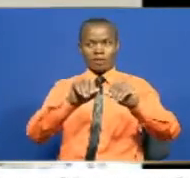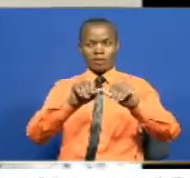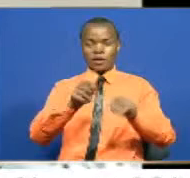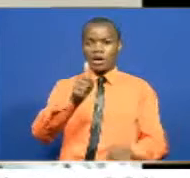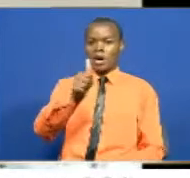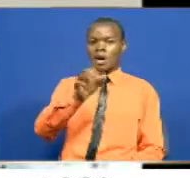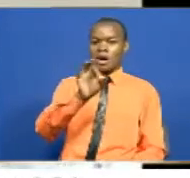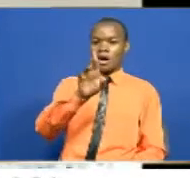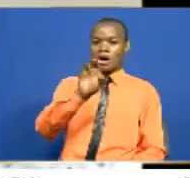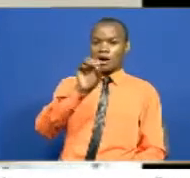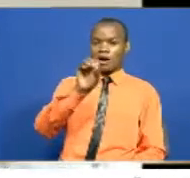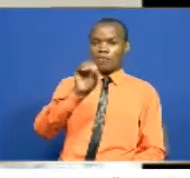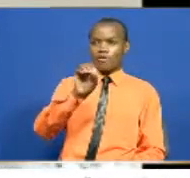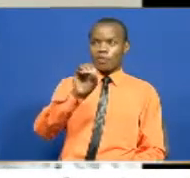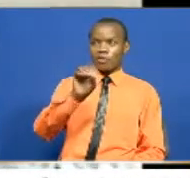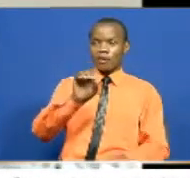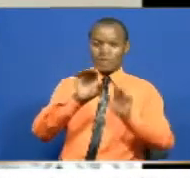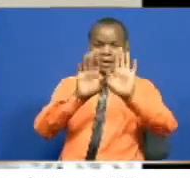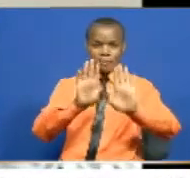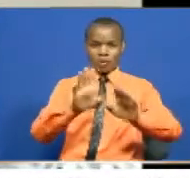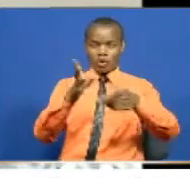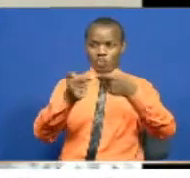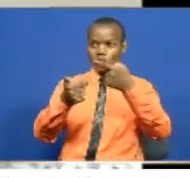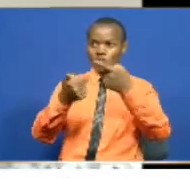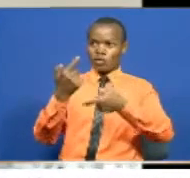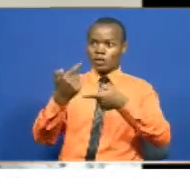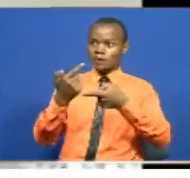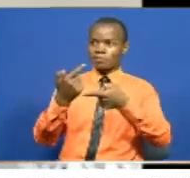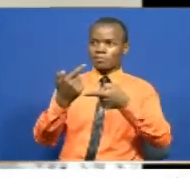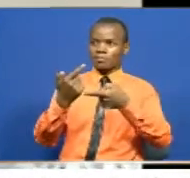for the AfroBasket, we have to win at least